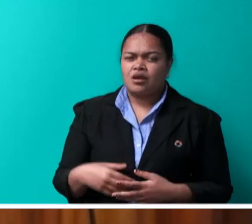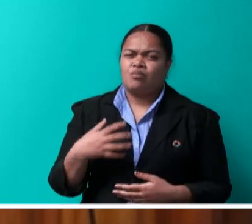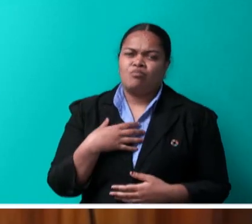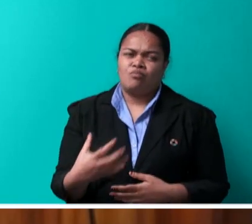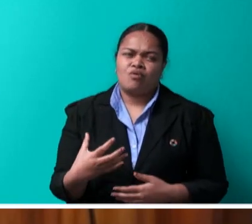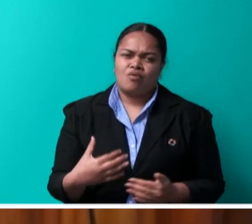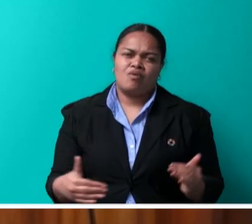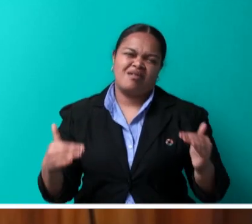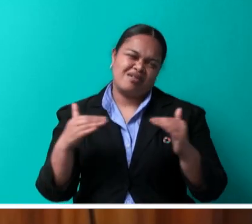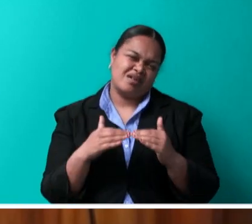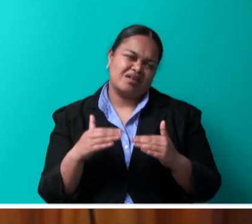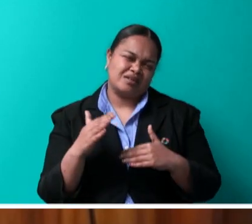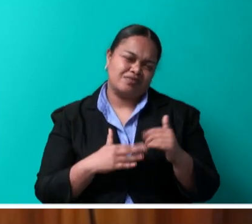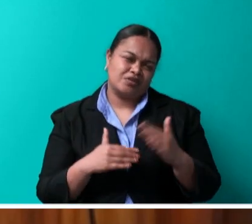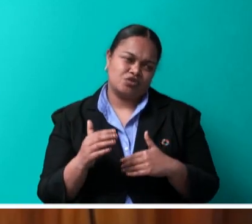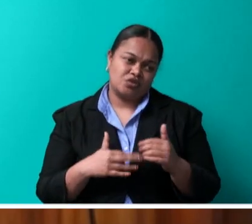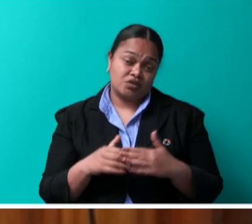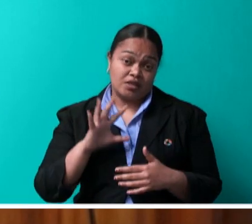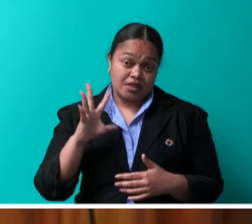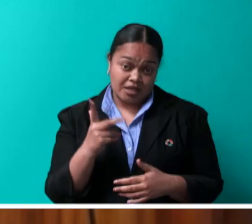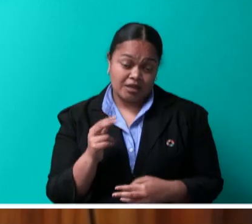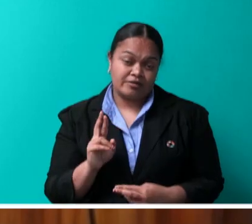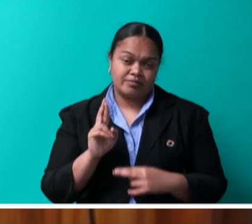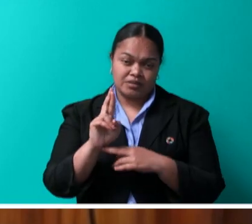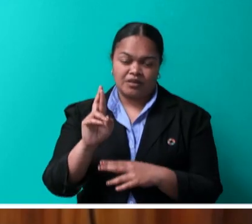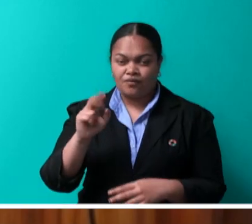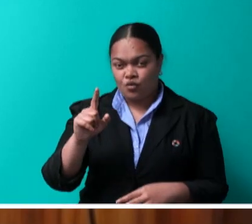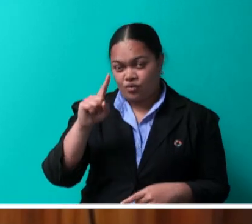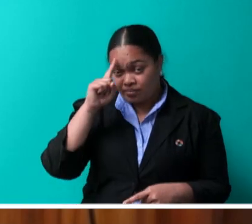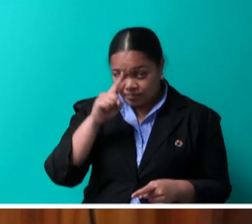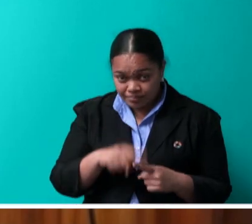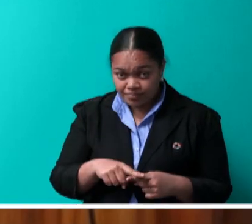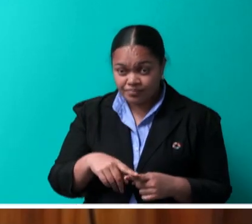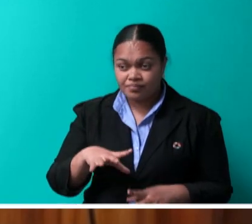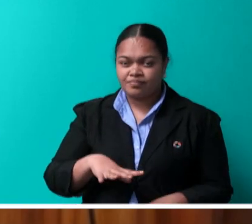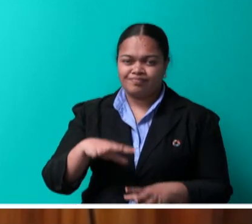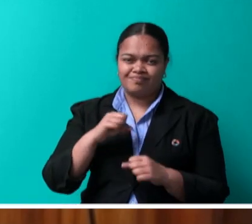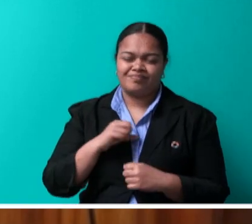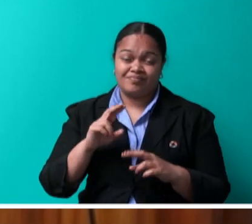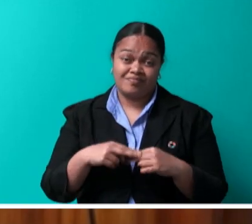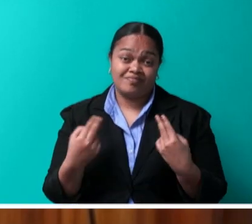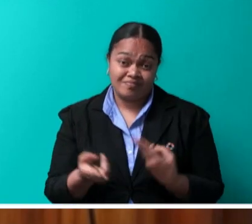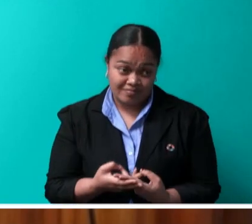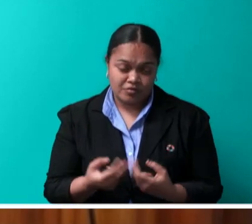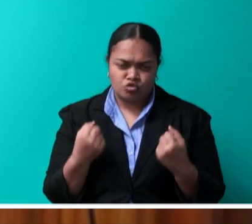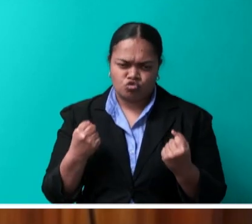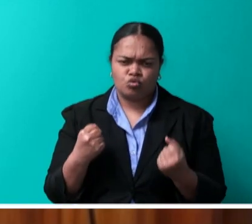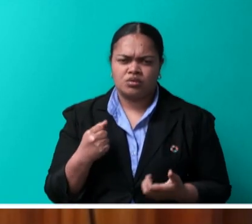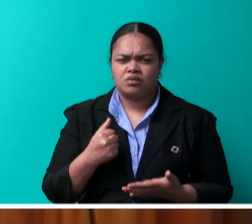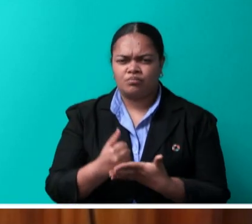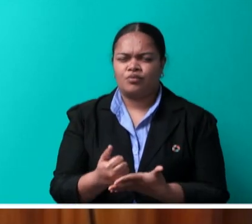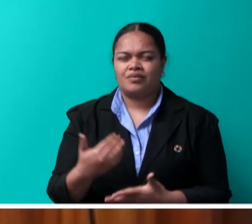more than infrastructure. They represent hope for patients, confidence for families, stronger support for